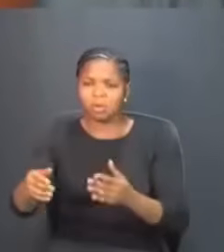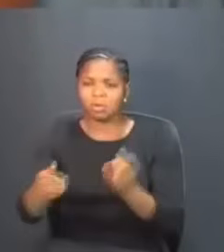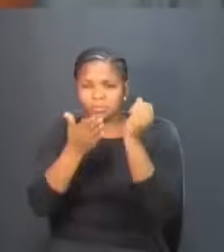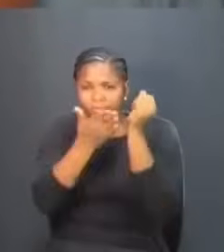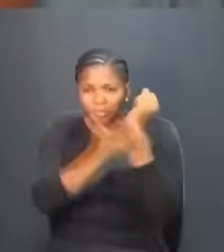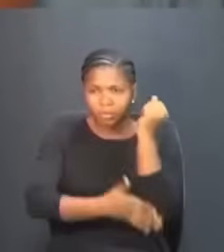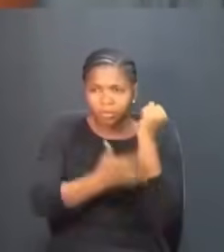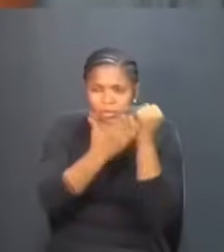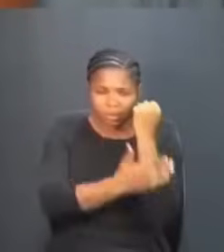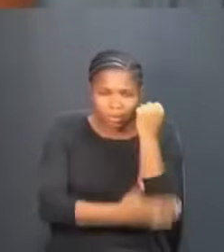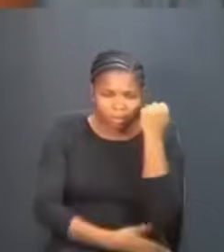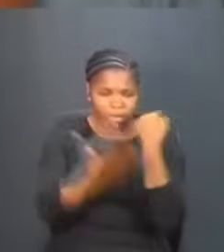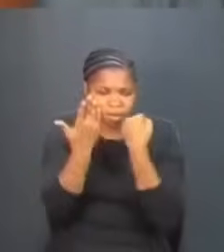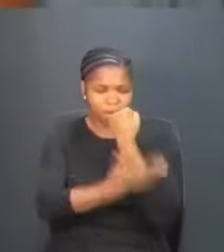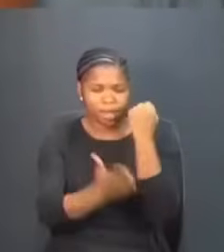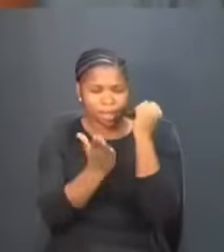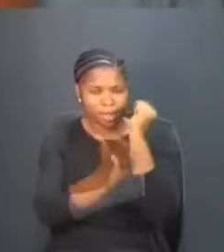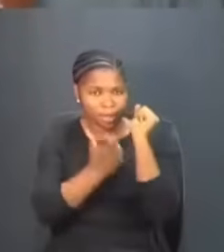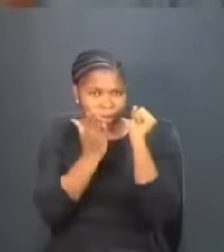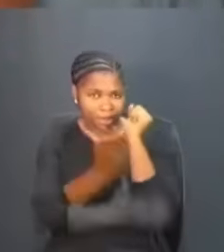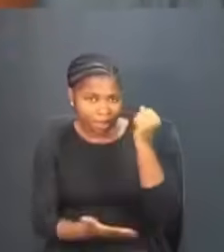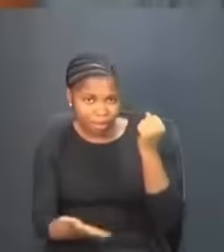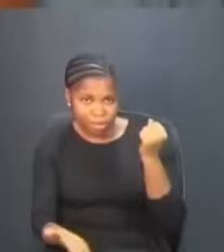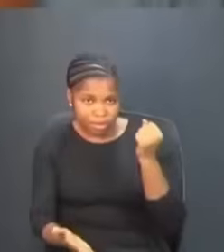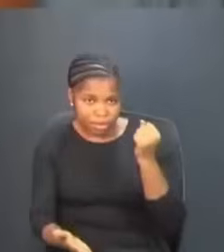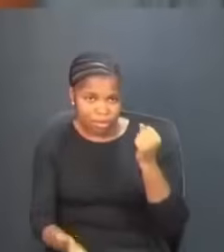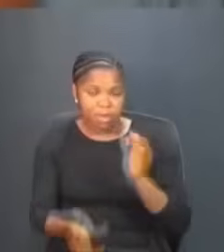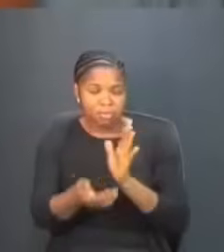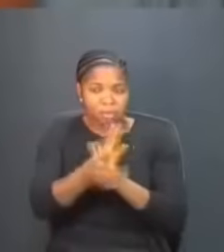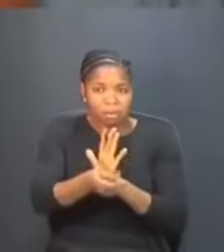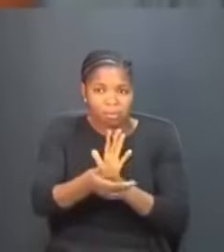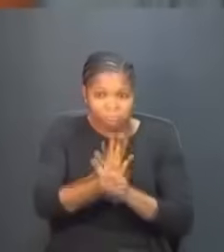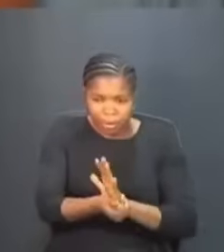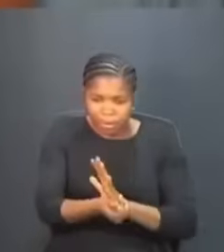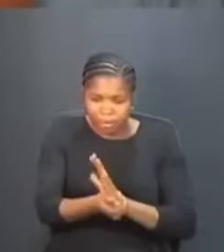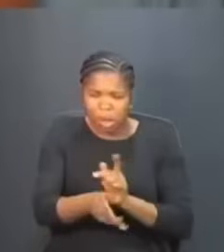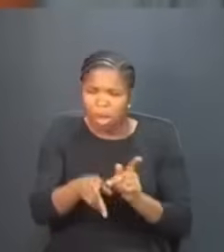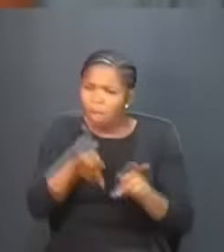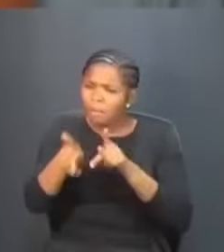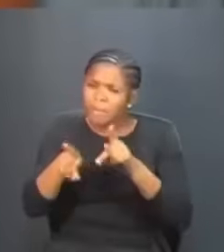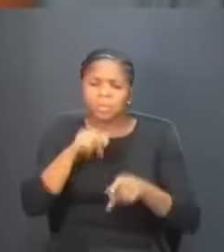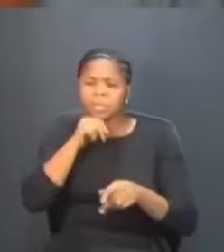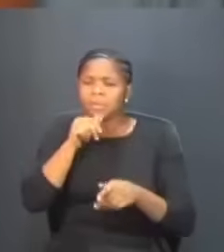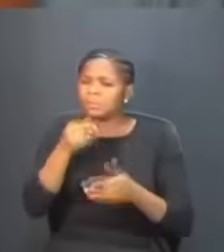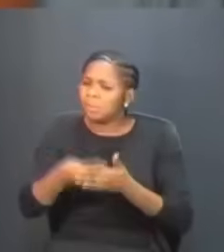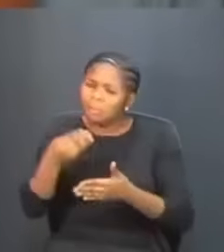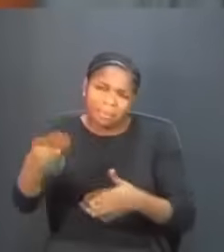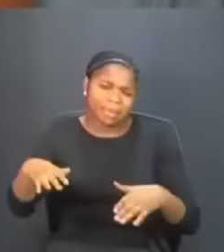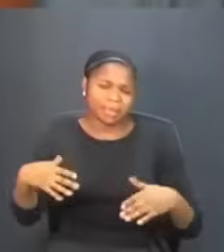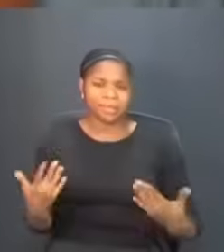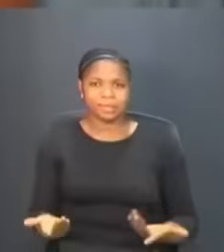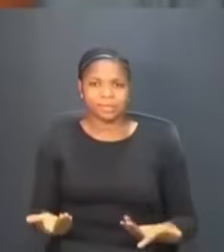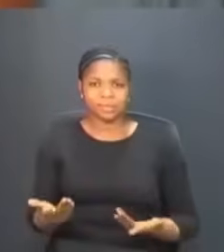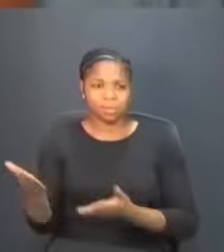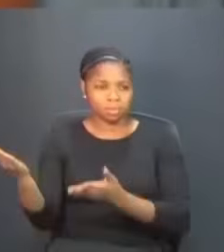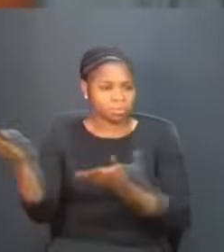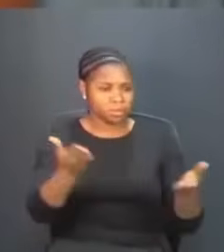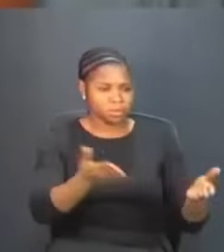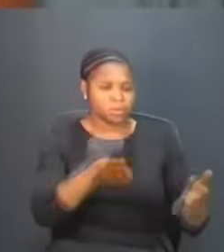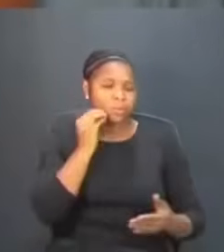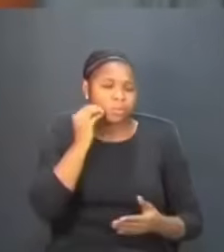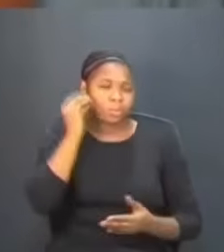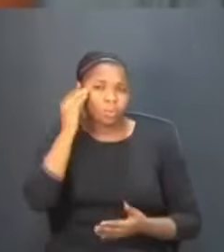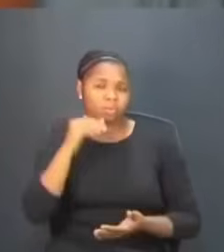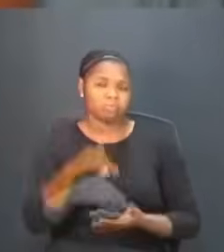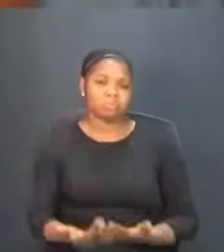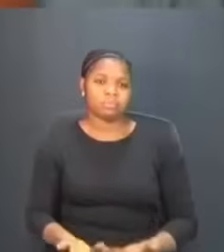whatever, people are not buying, and they have to carry it back. Your colleagues, you spread across the whole country, and you can